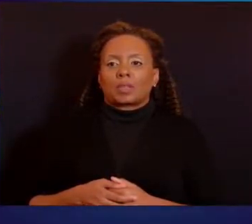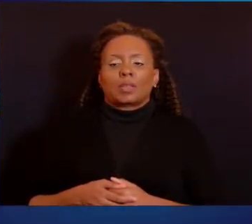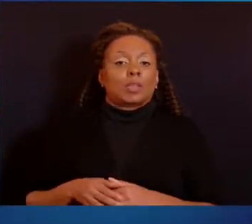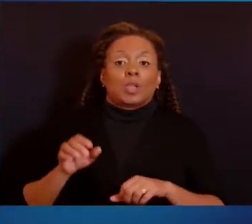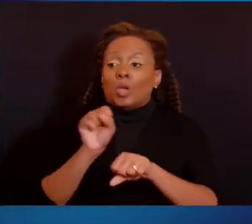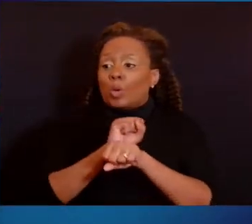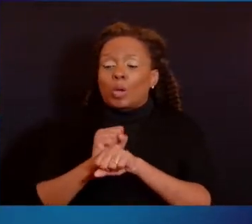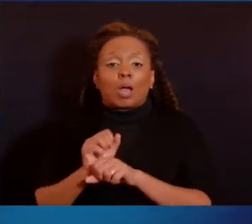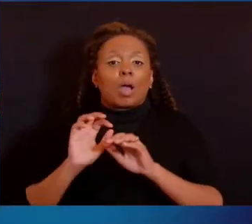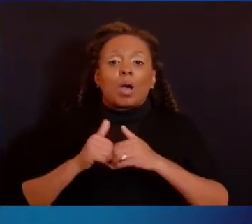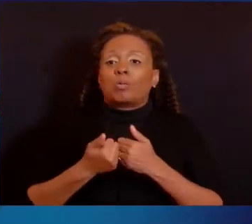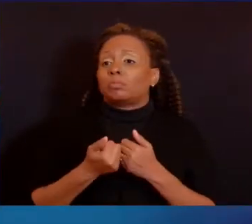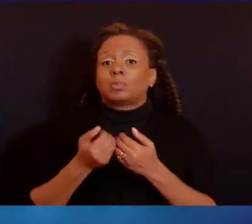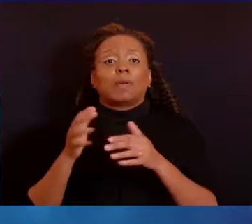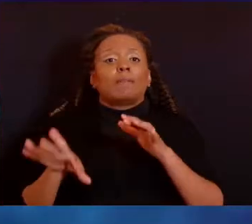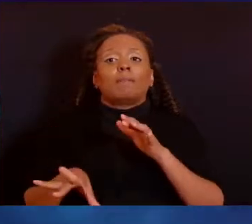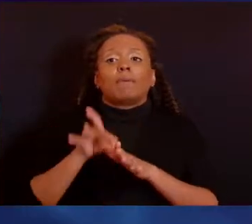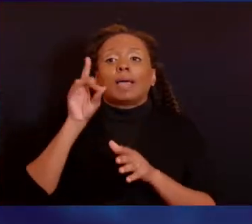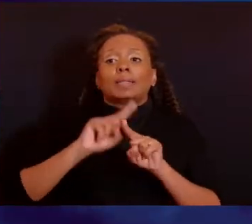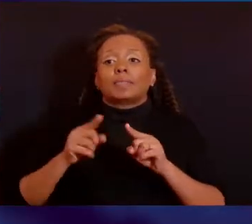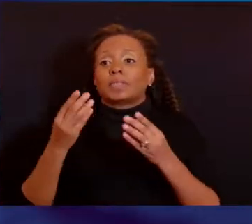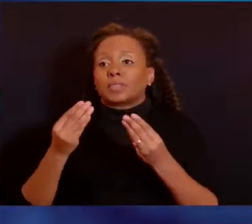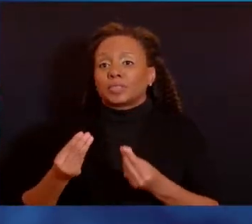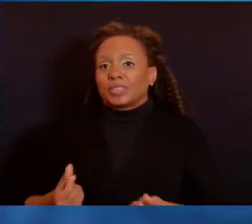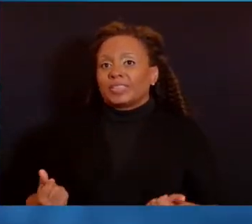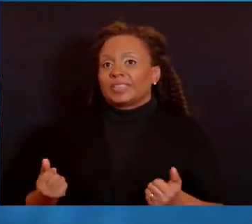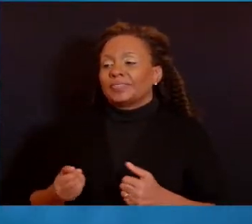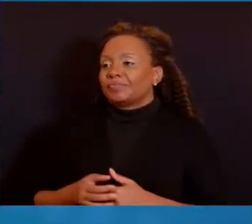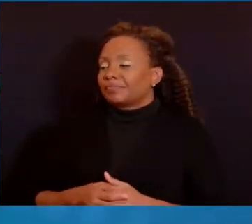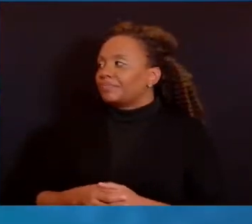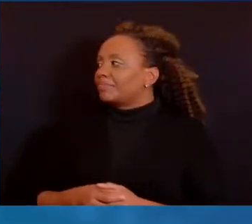look for solutions how to make that better.